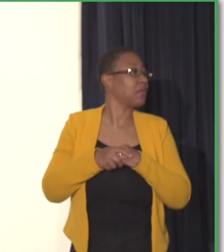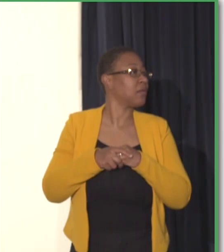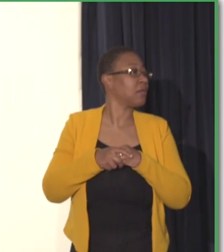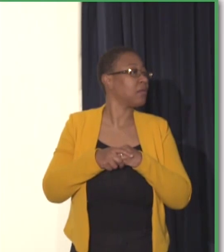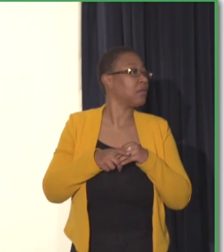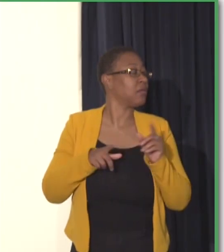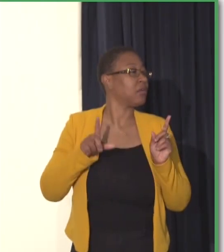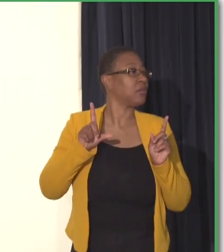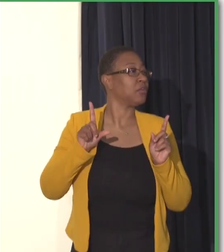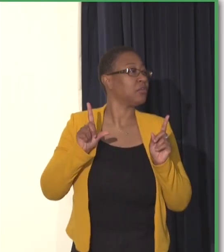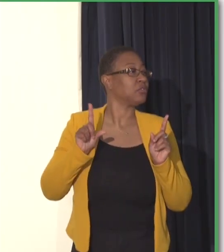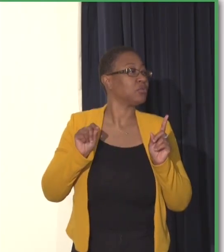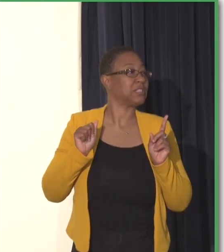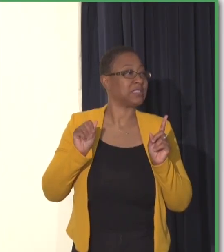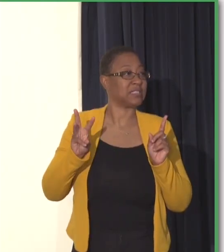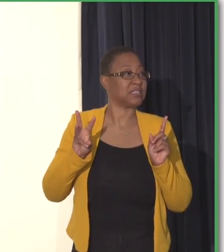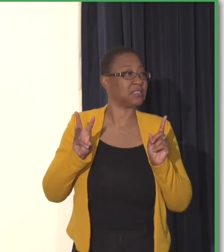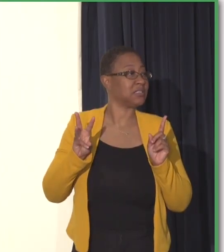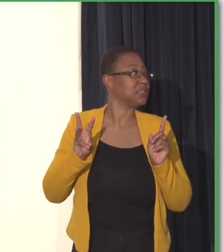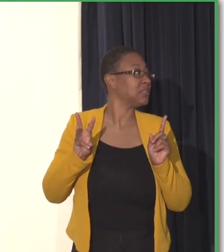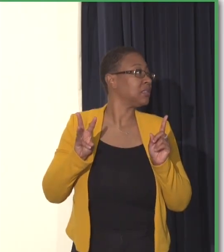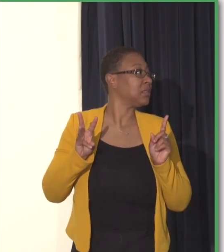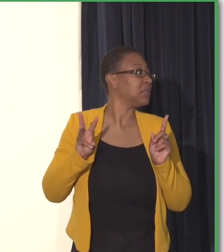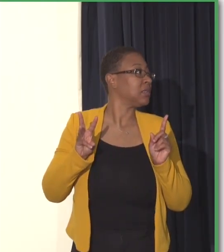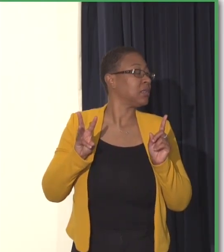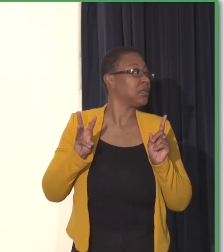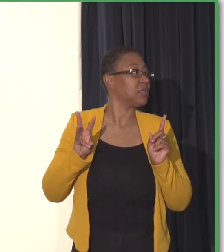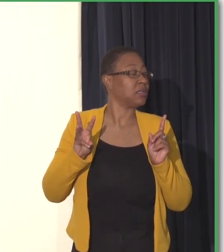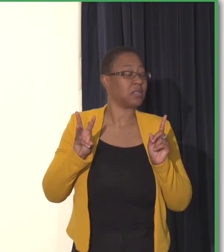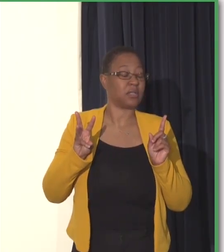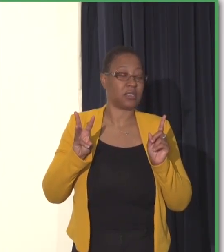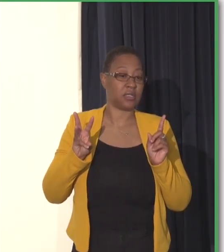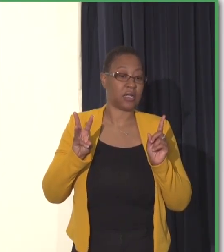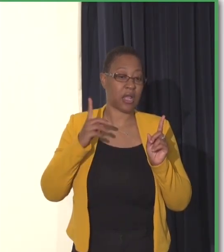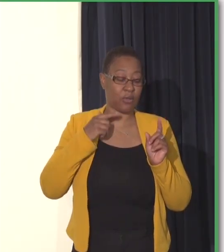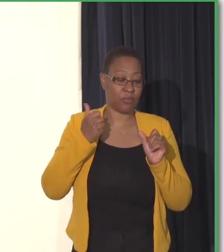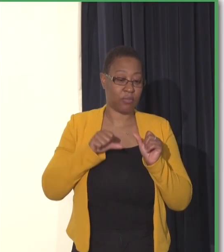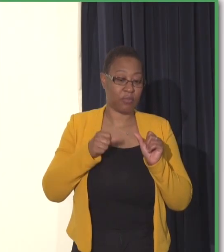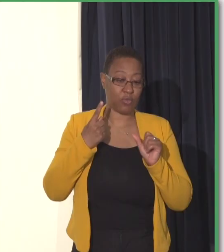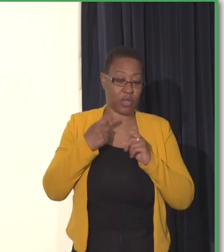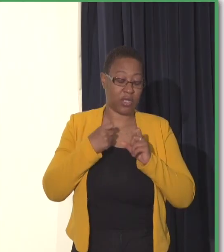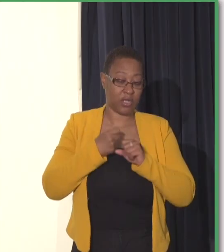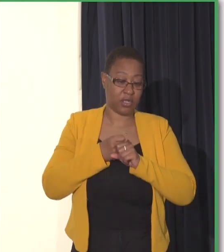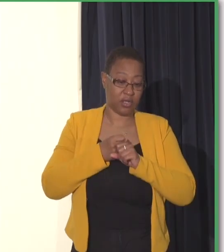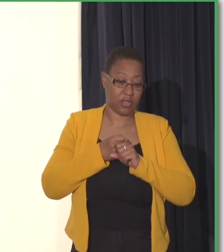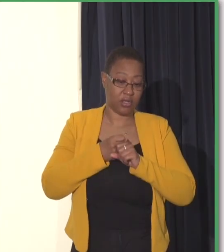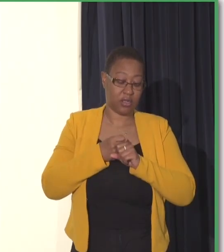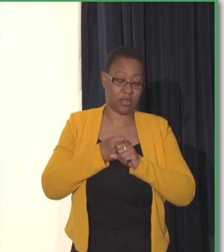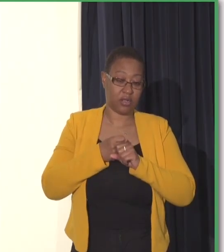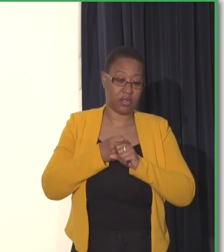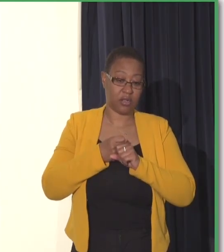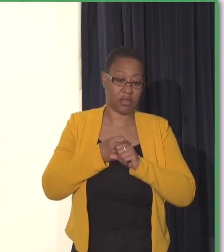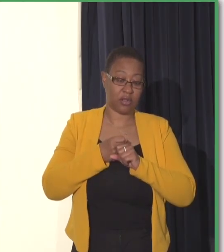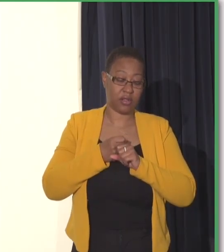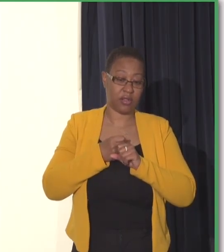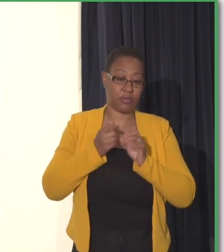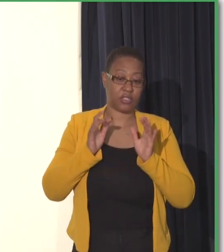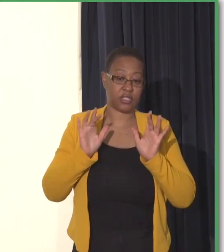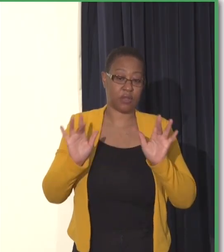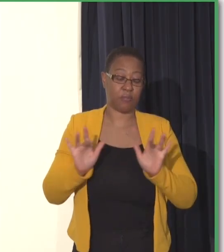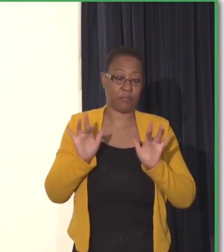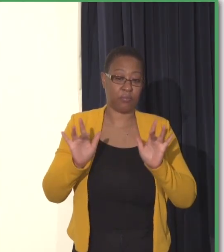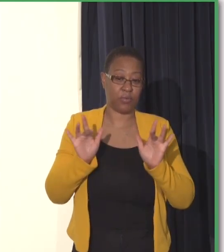believe, I've been on the board for a long time now. I remember one year in particular, there was a computer glitch.